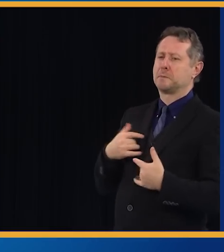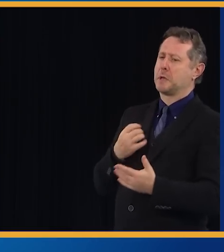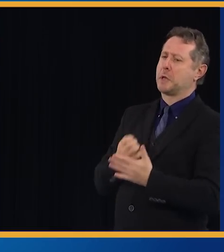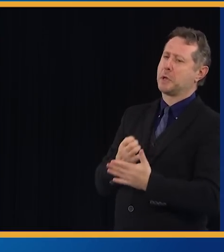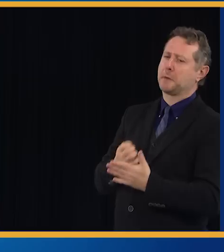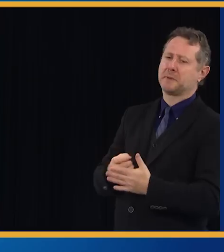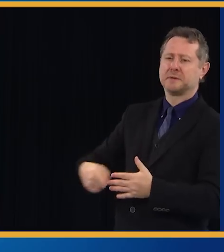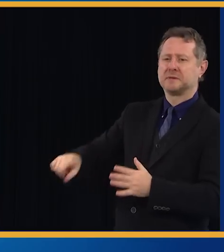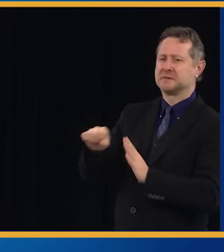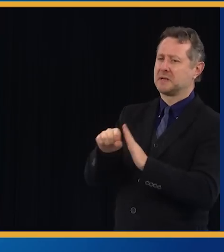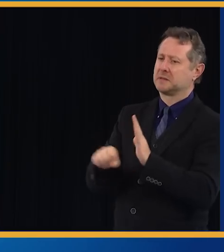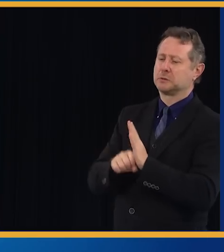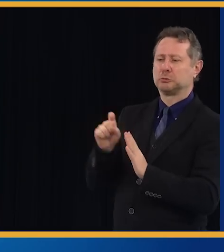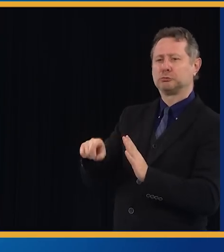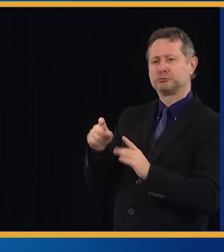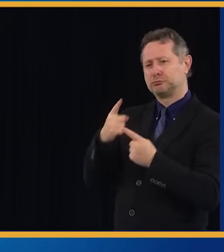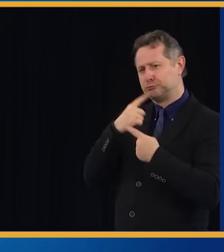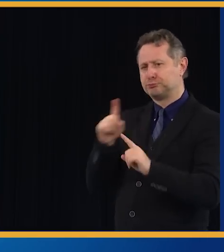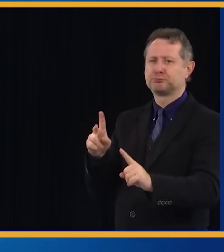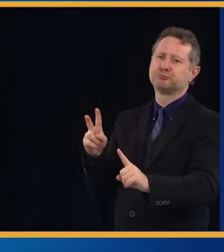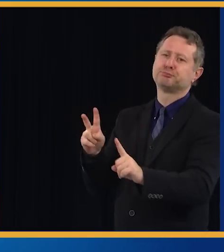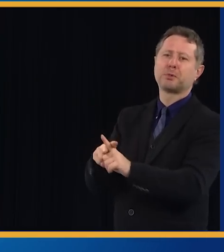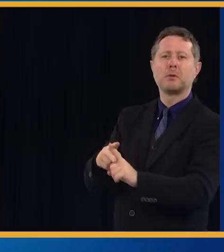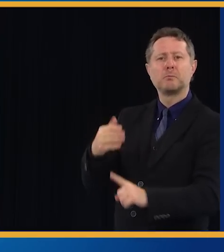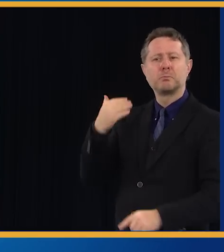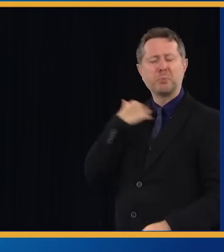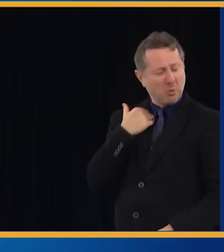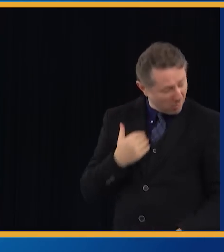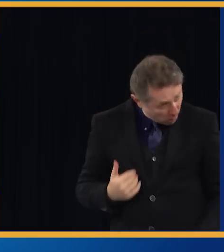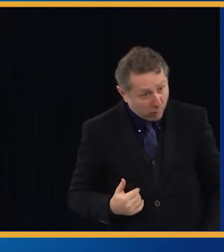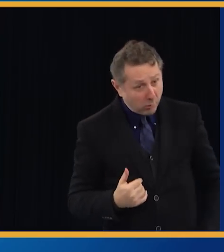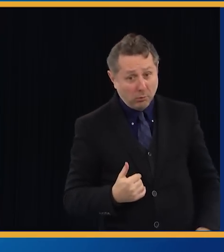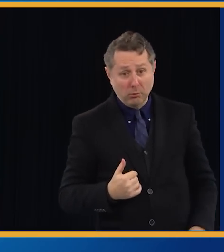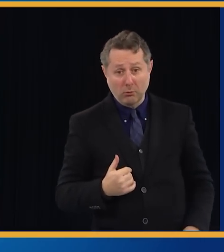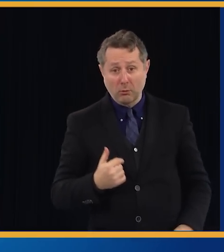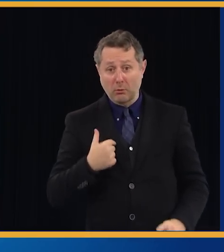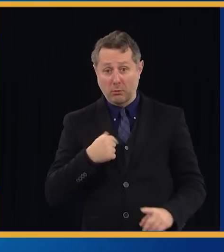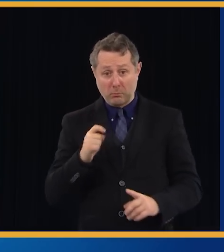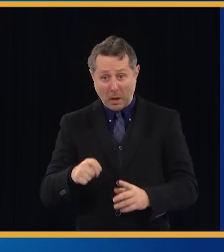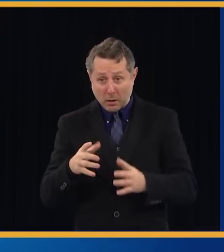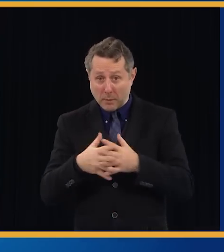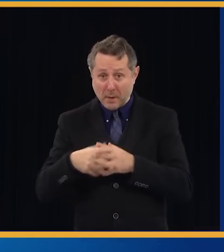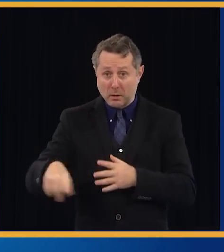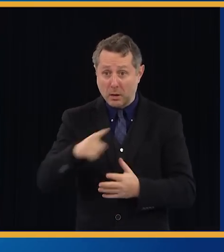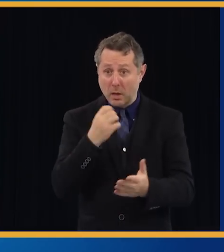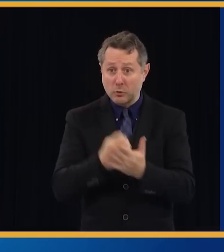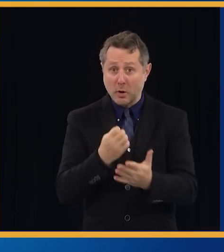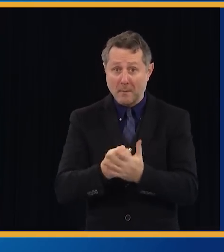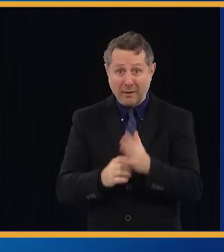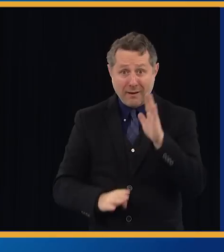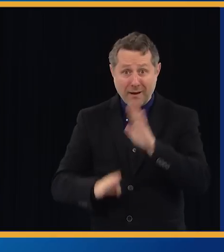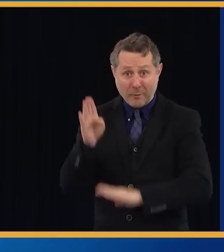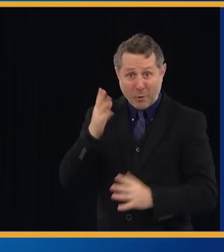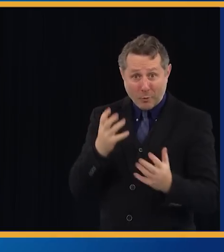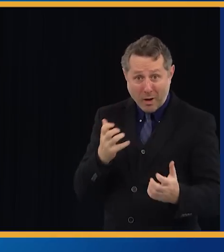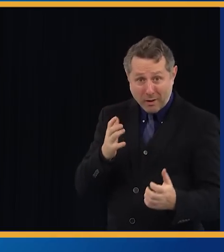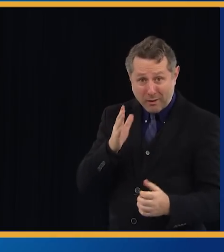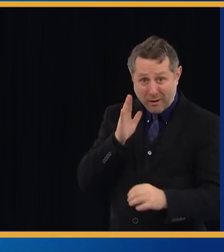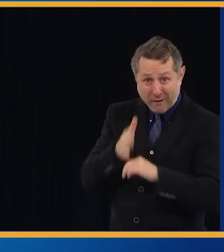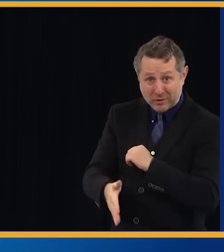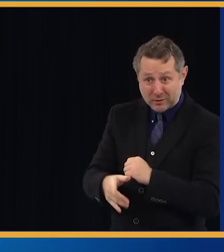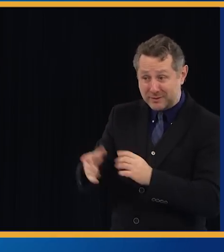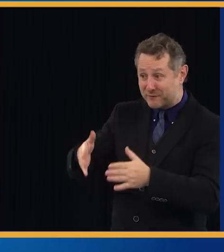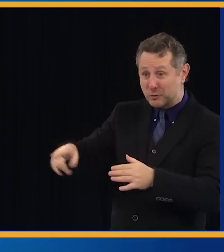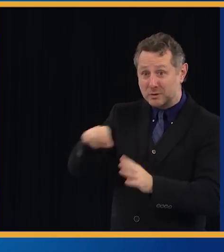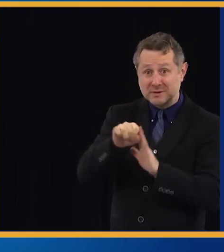bankruptcy? That's how you're going to bring this national economy back? By states declaring bankruptcy? You want to see that market fall